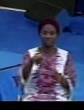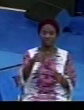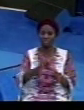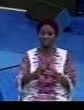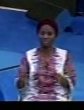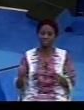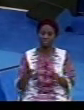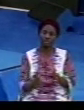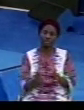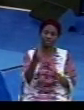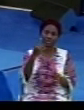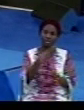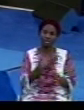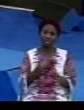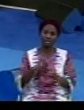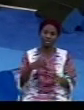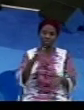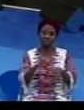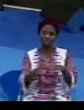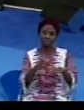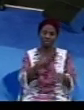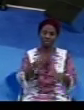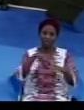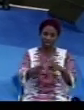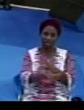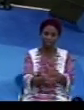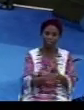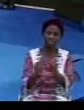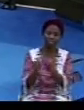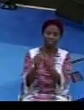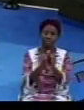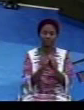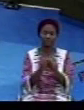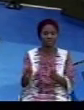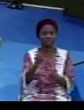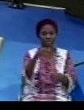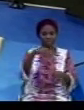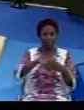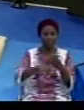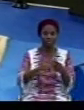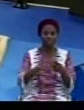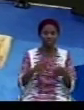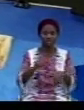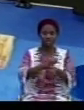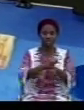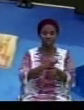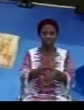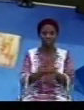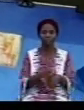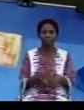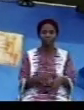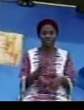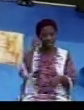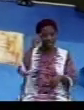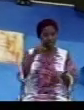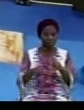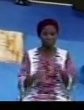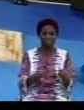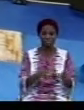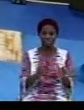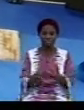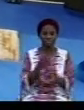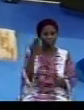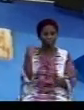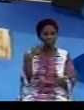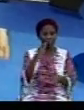them into the temple, walking and leaping. He couldn't do that before. Walking and